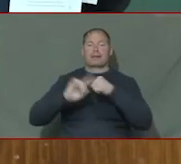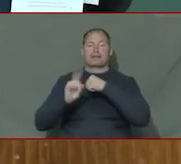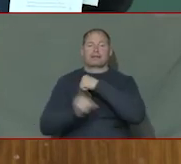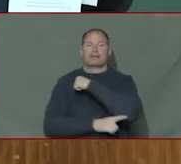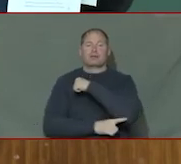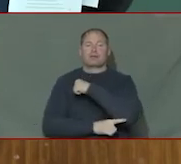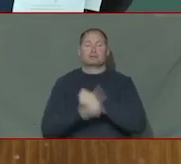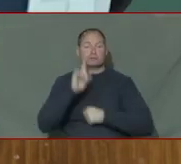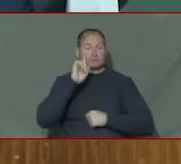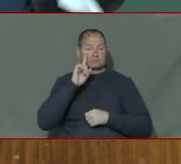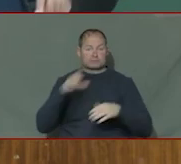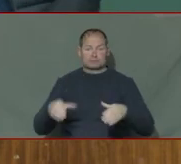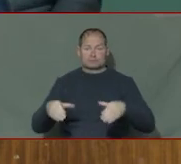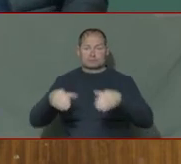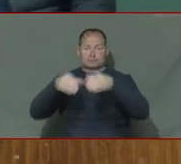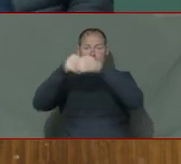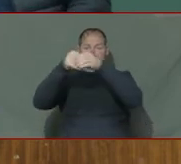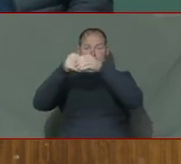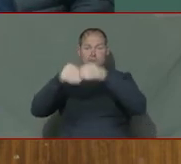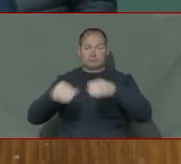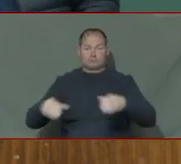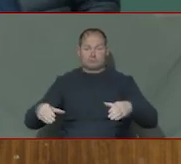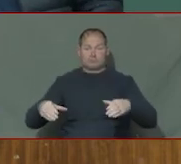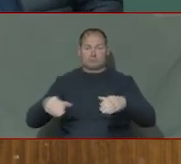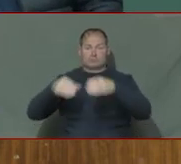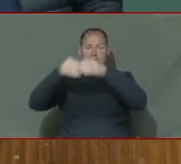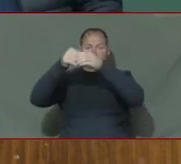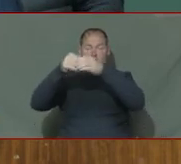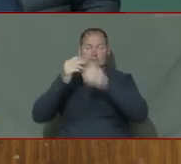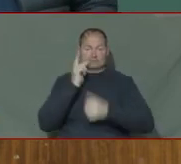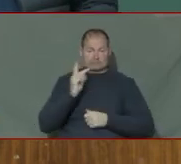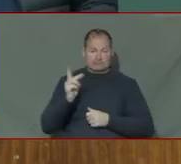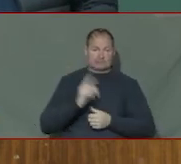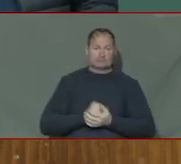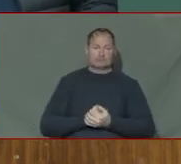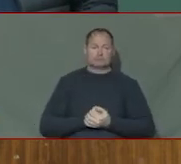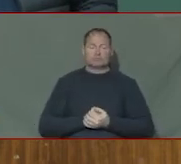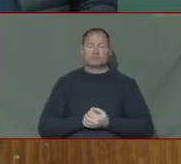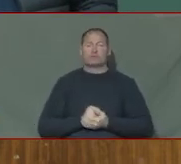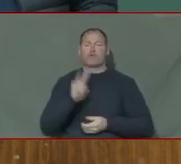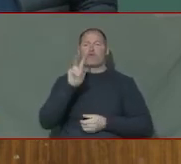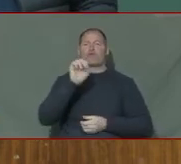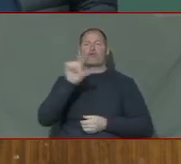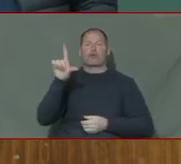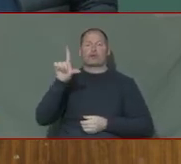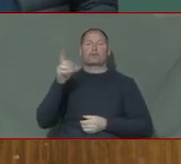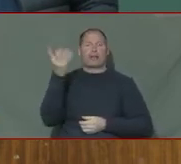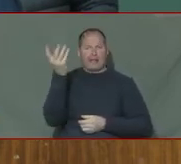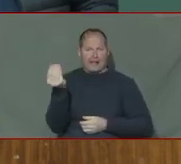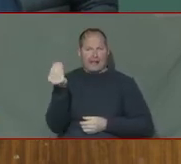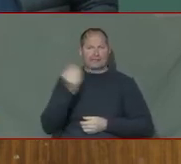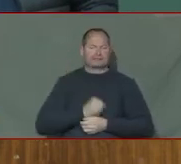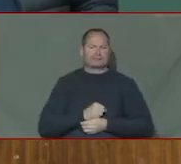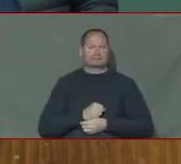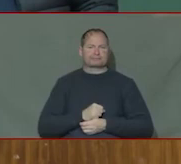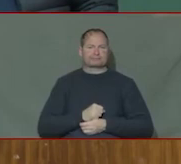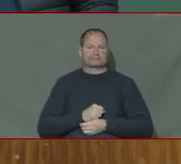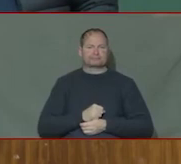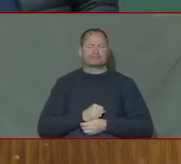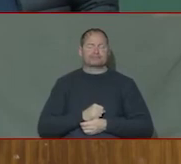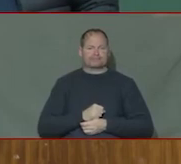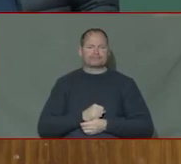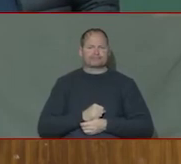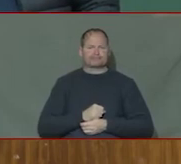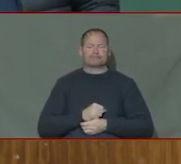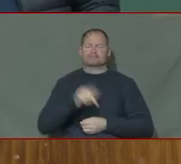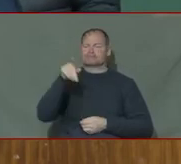cone. Now they give you the volume as pi r squared times height. What